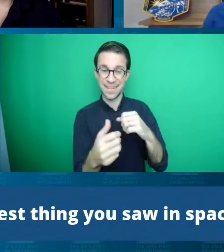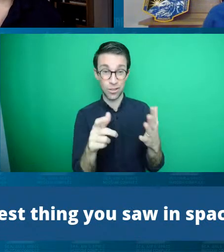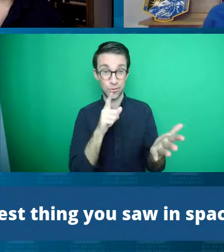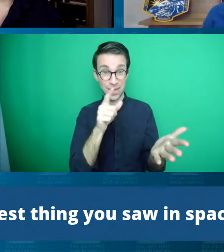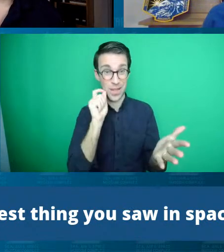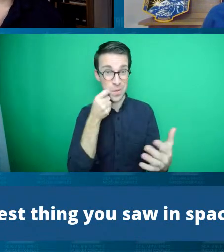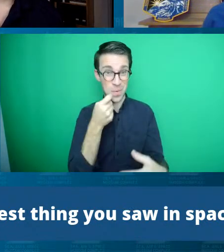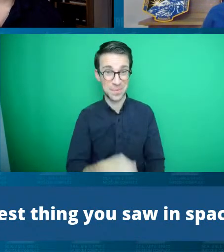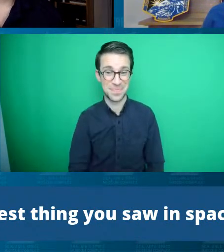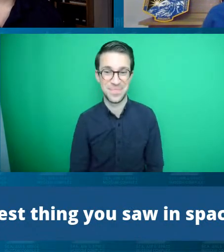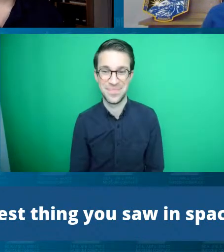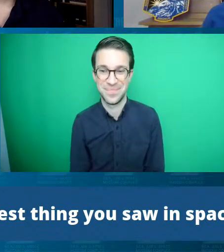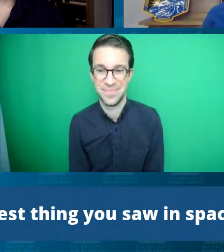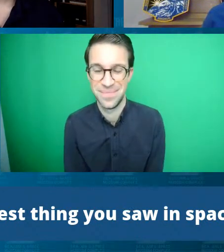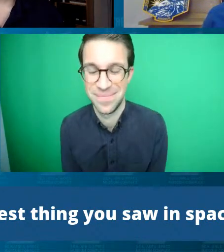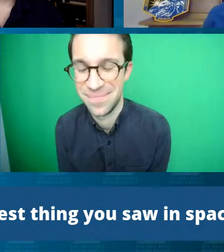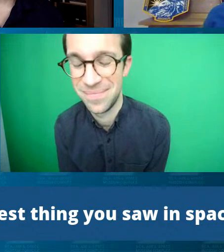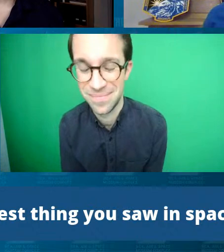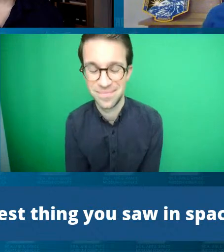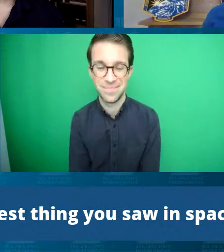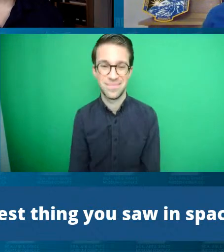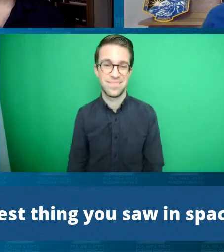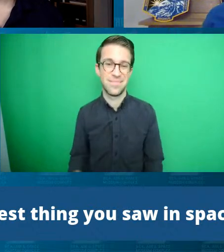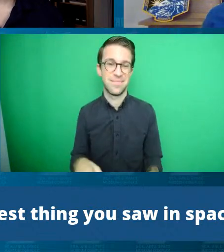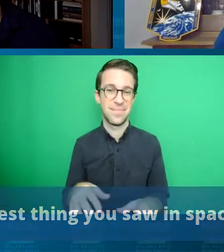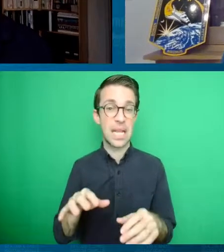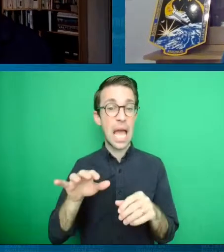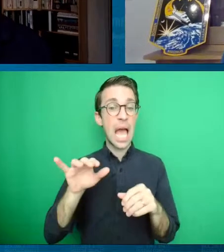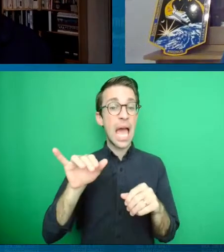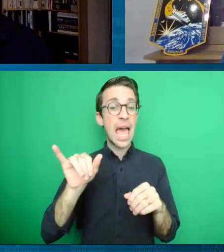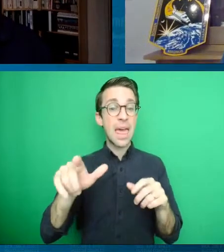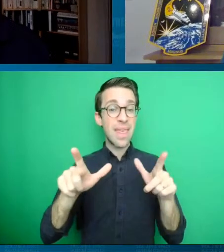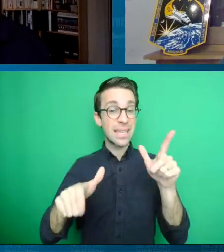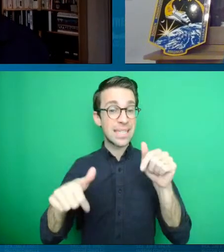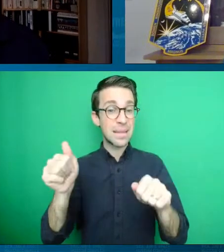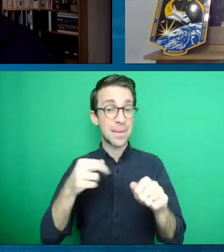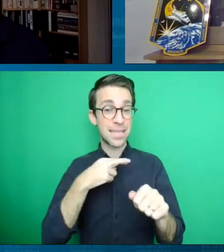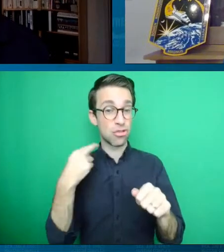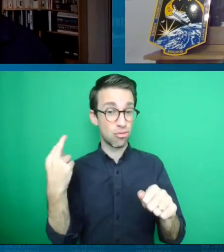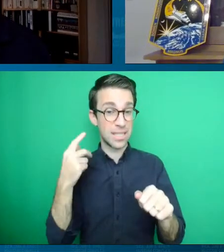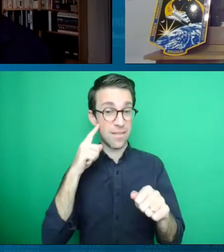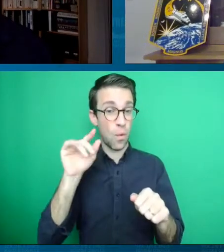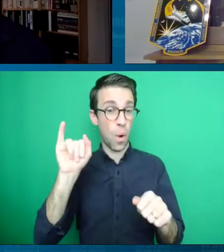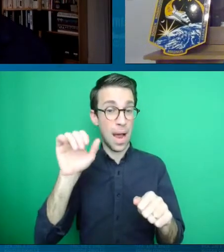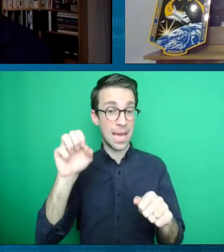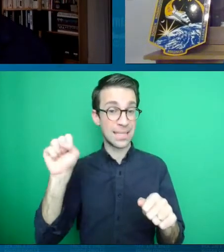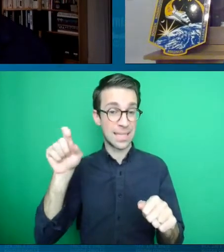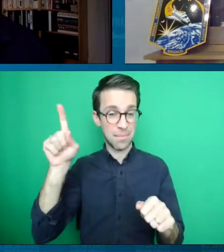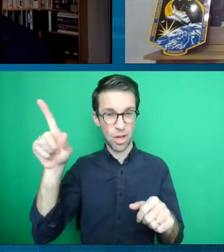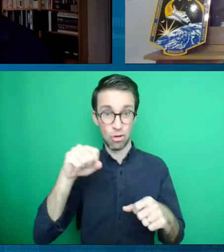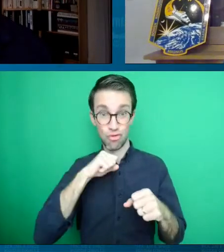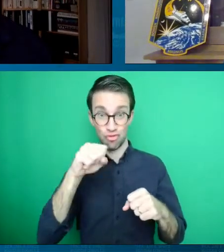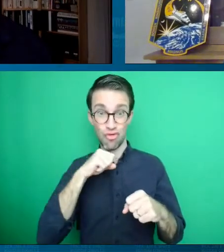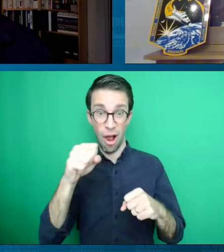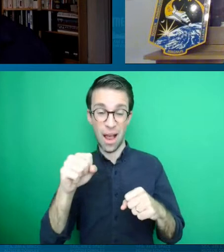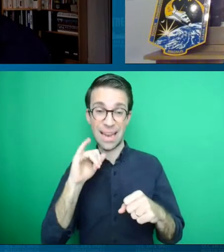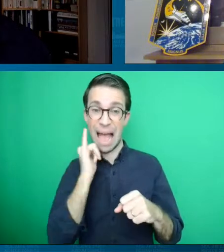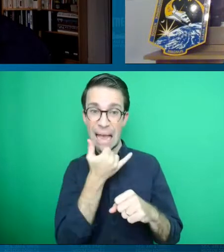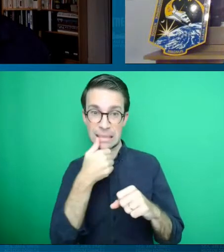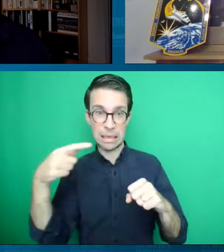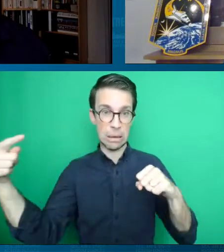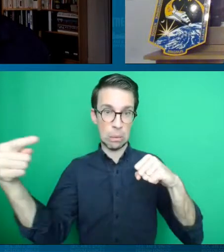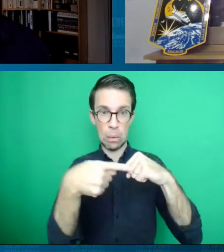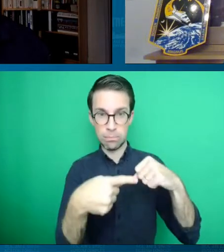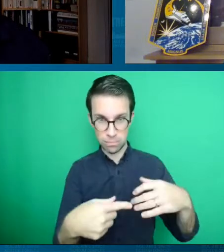yeah, but that was another rock out there with us. And that's actually the biggest risk to space station overall, at least the way we do our calculations, is